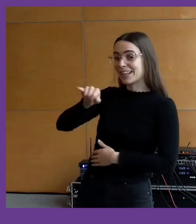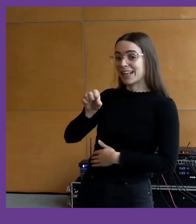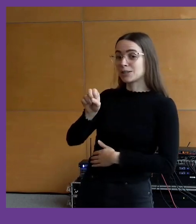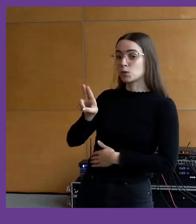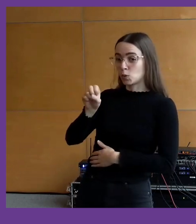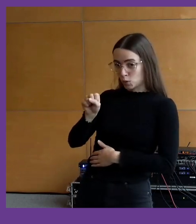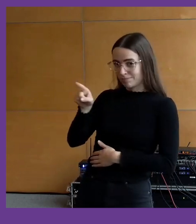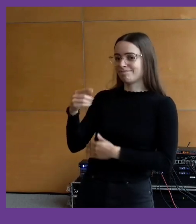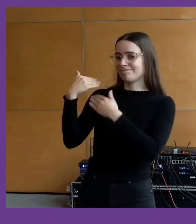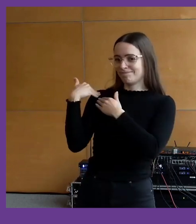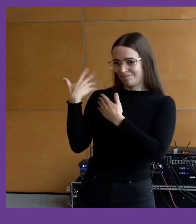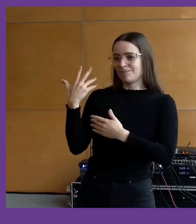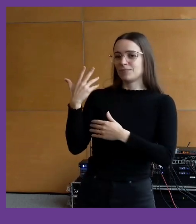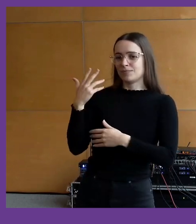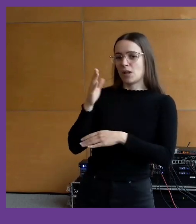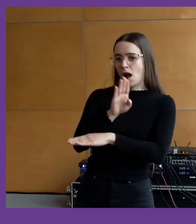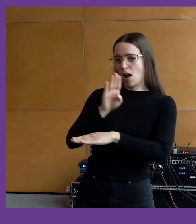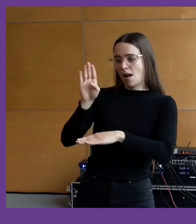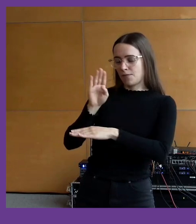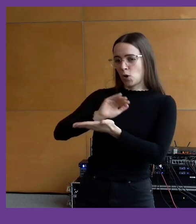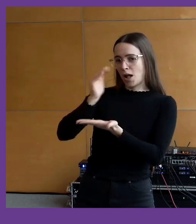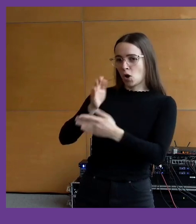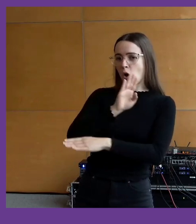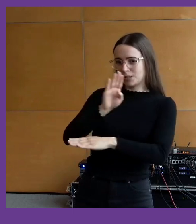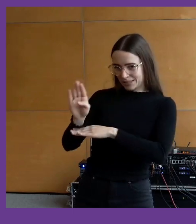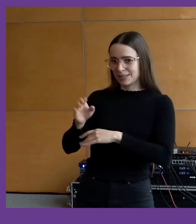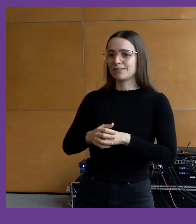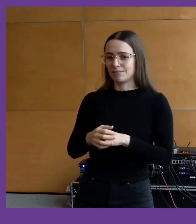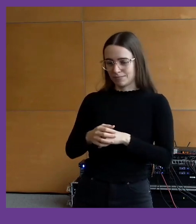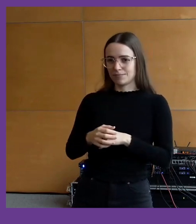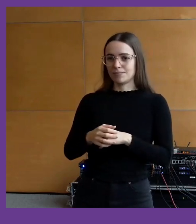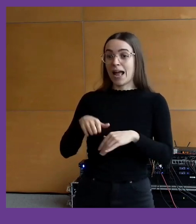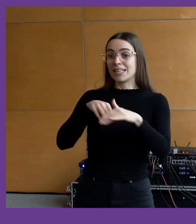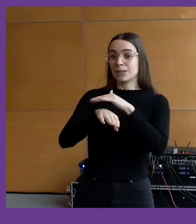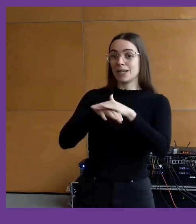said, Accessible EU is a resource center